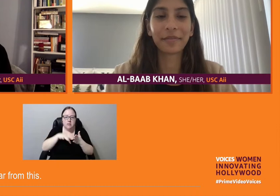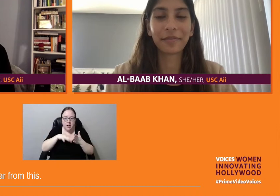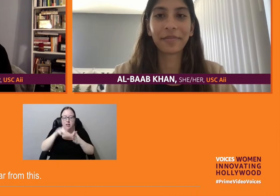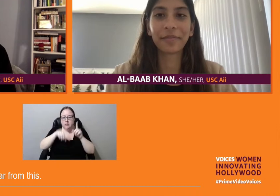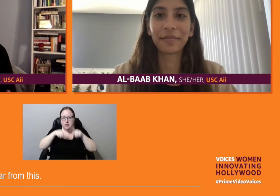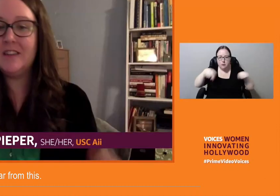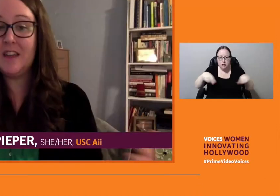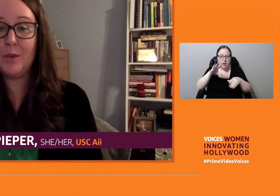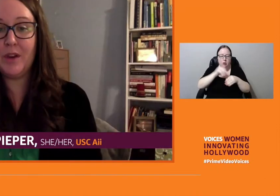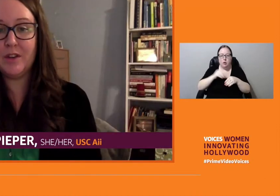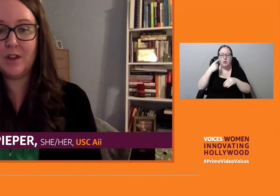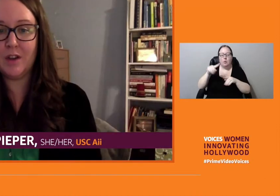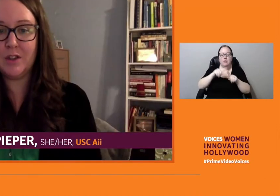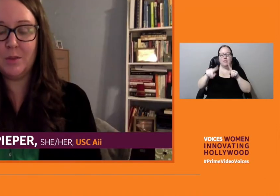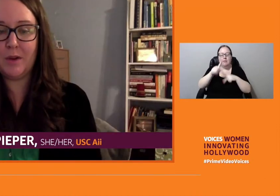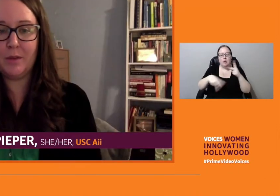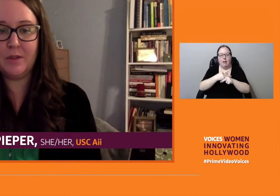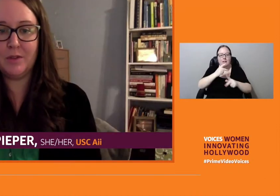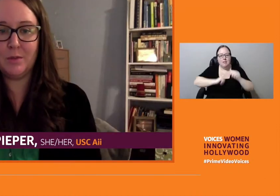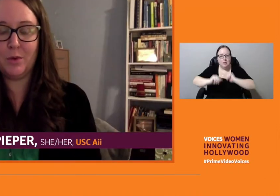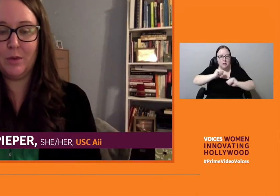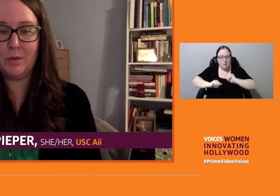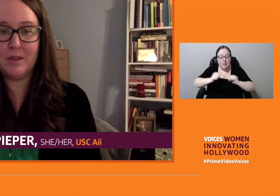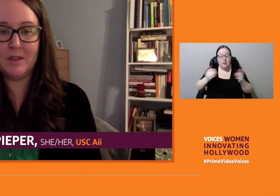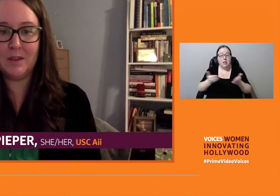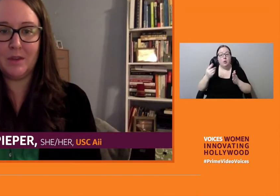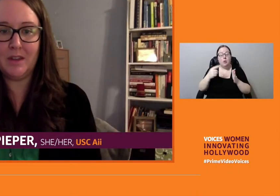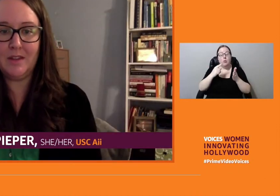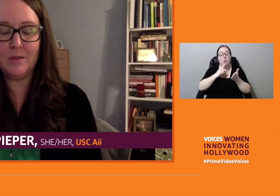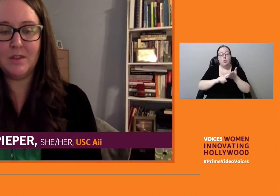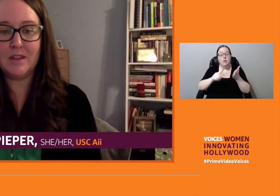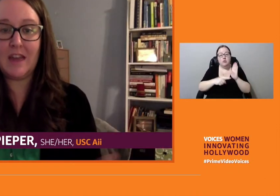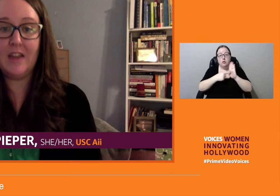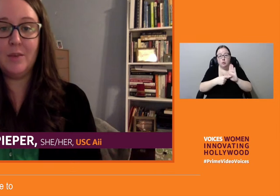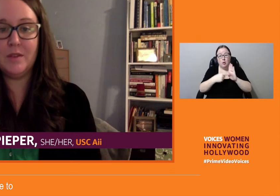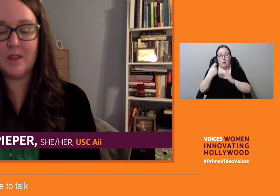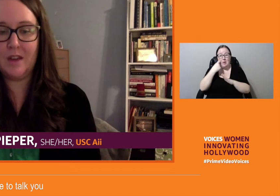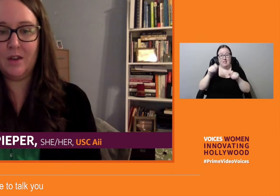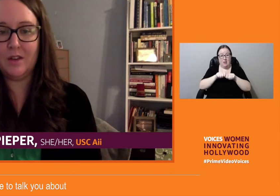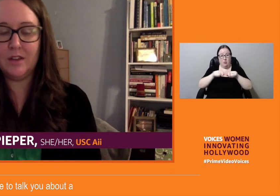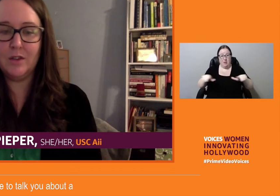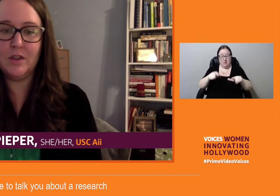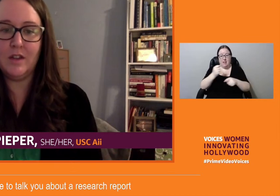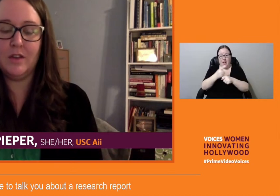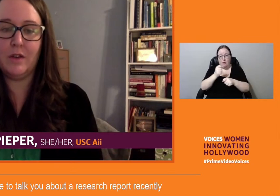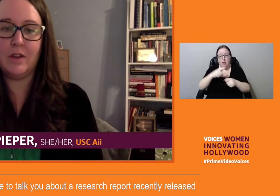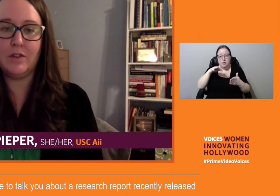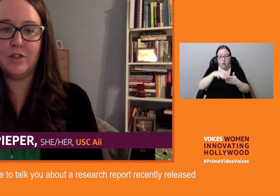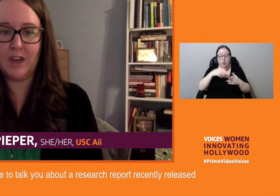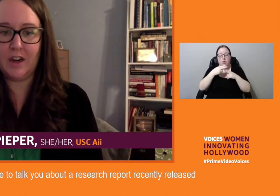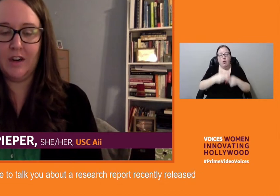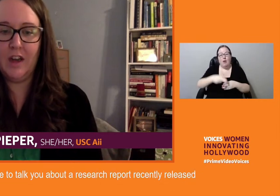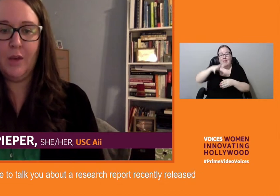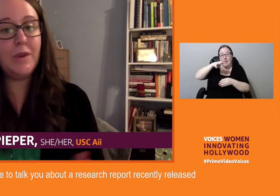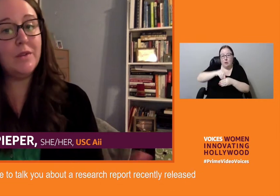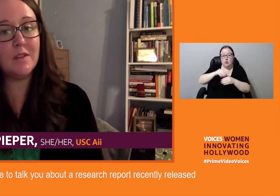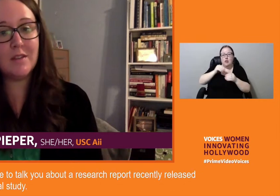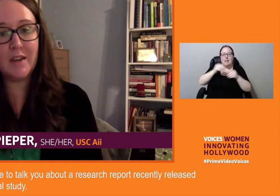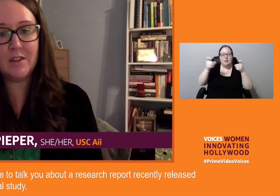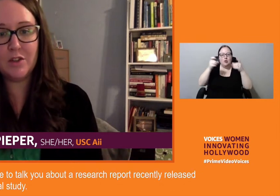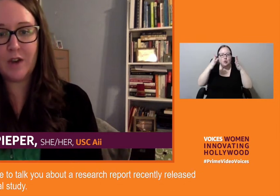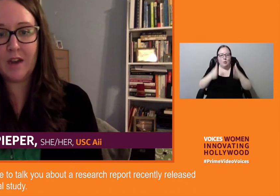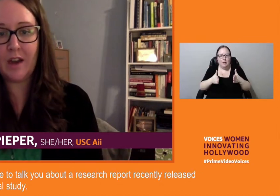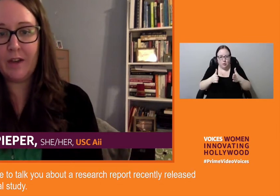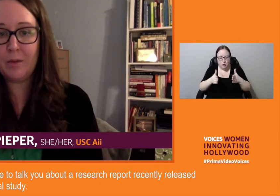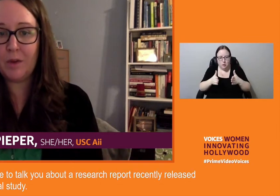of entertainment. Today, we're here to talk to you about a research report we recently released, which is an annual study called Inclusion in the Director's Chair. We use